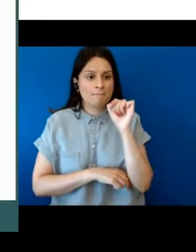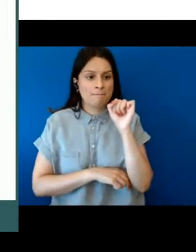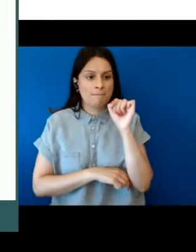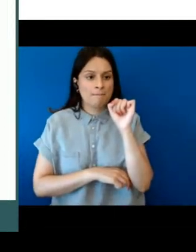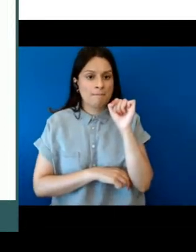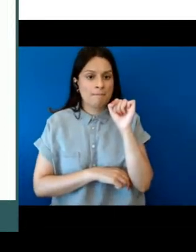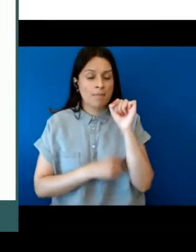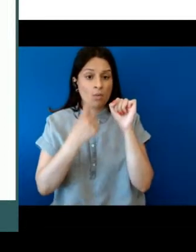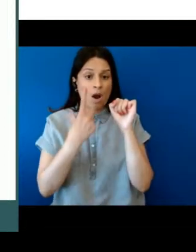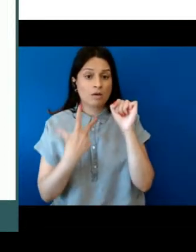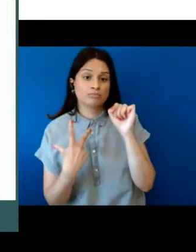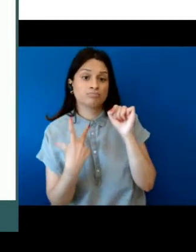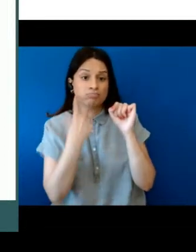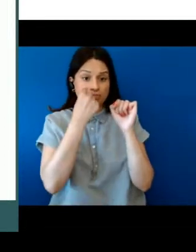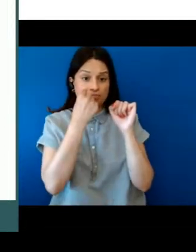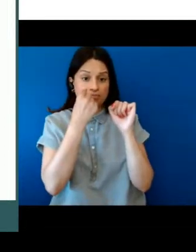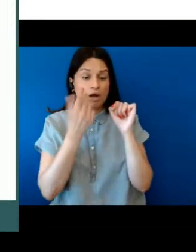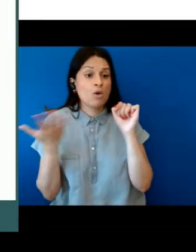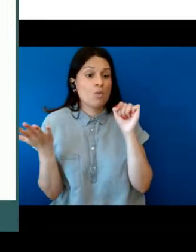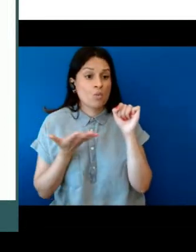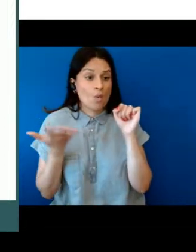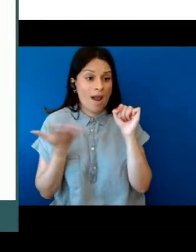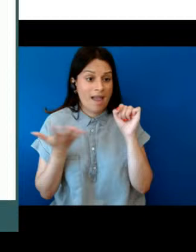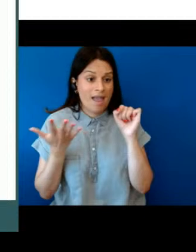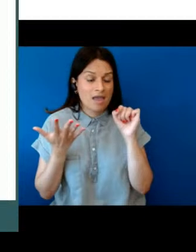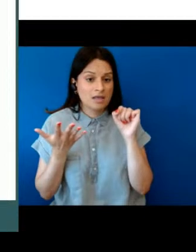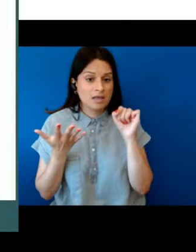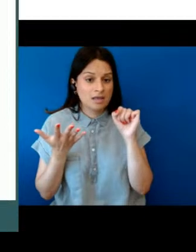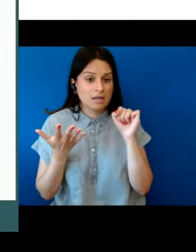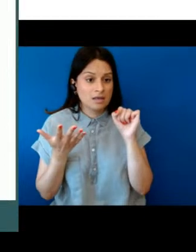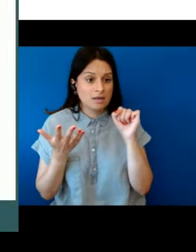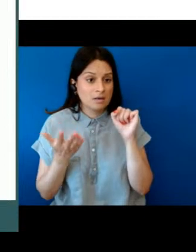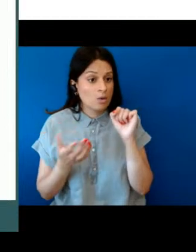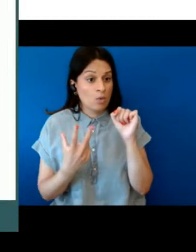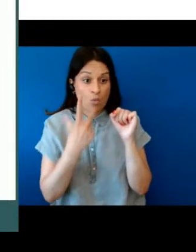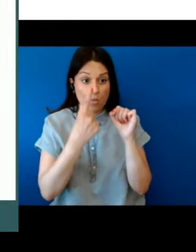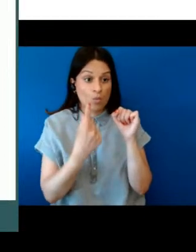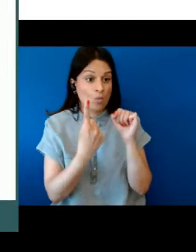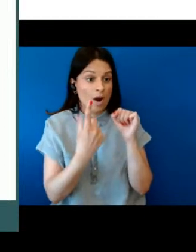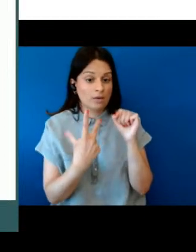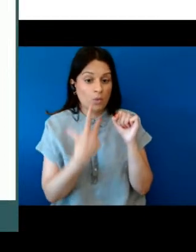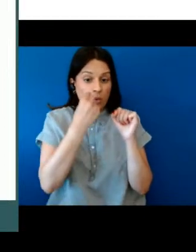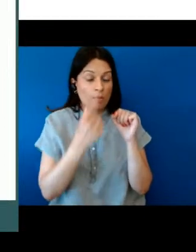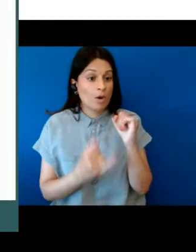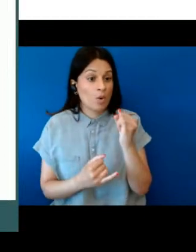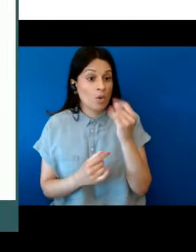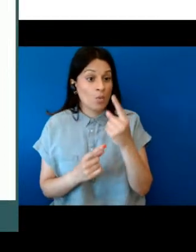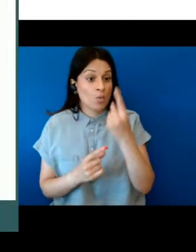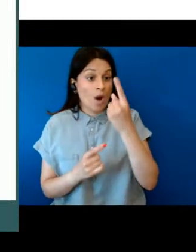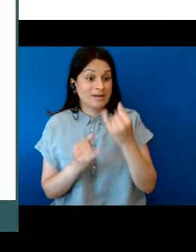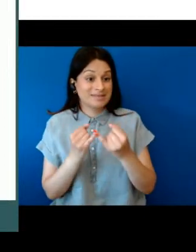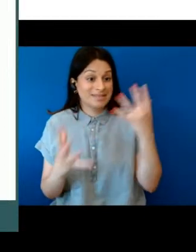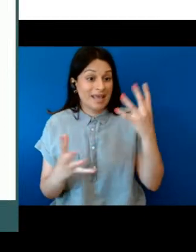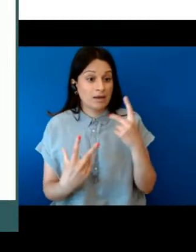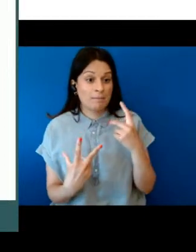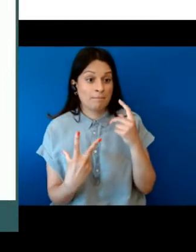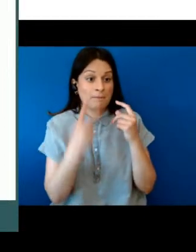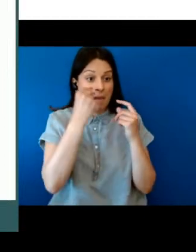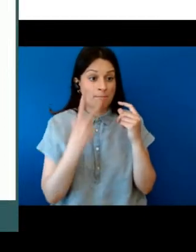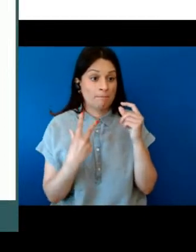spray of the Sterimar should be instilled, so that's about a second of pressing down on the